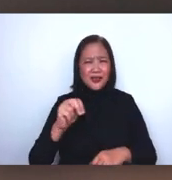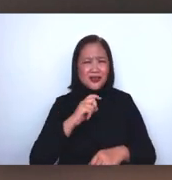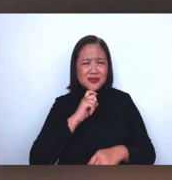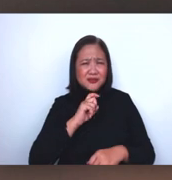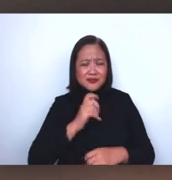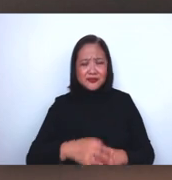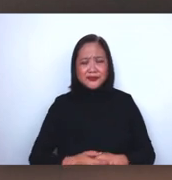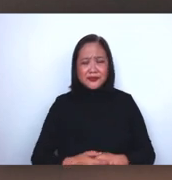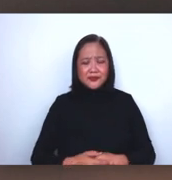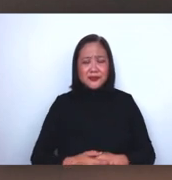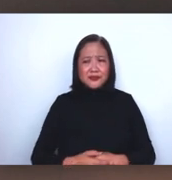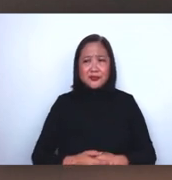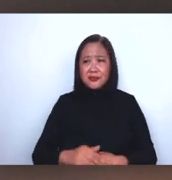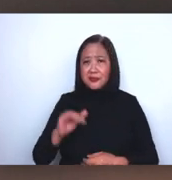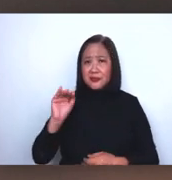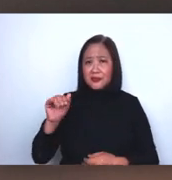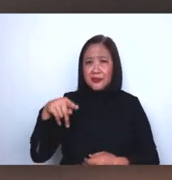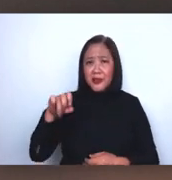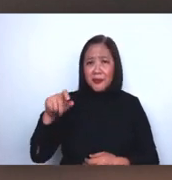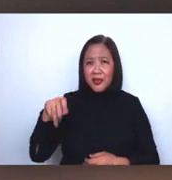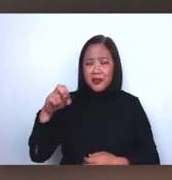Pepe?